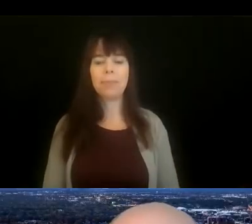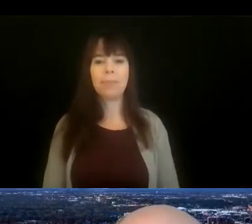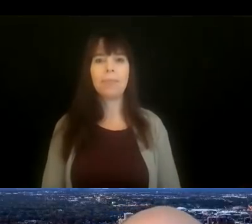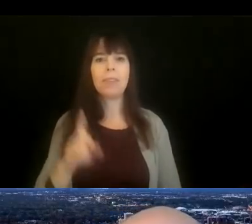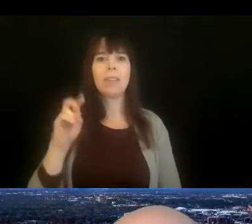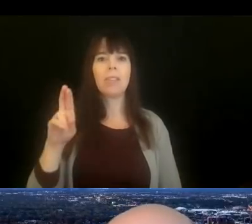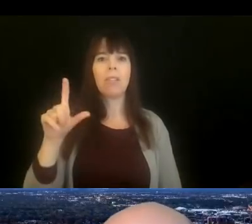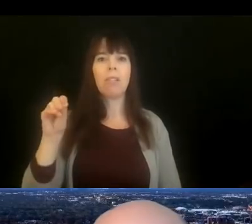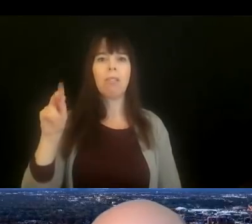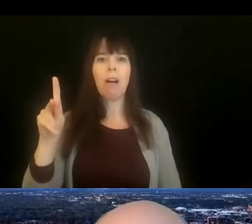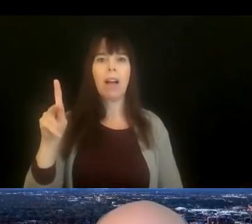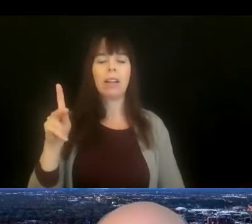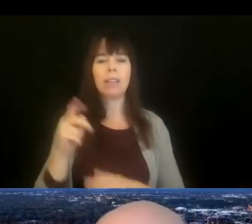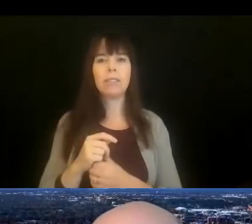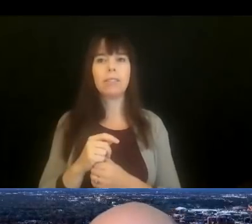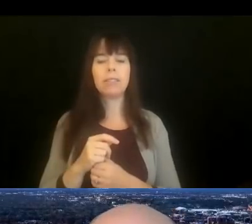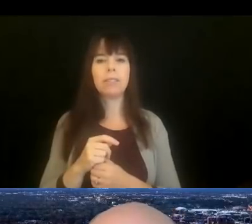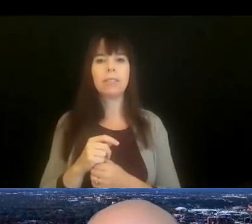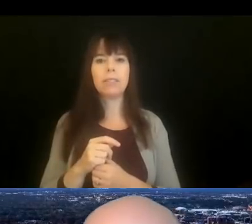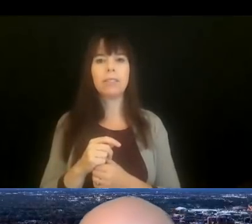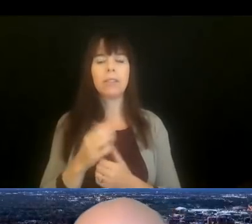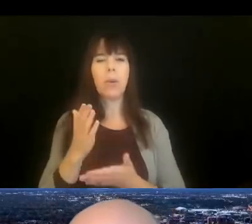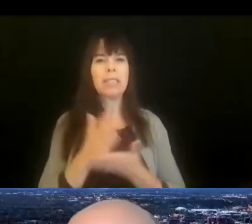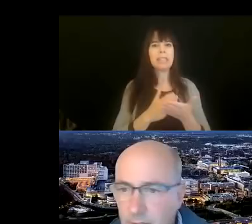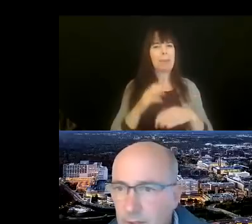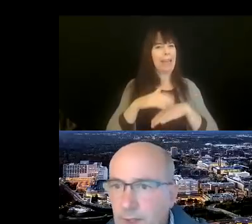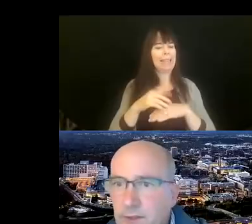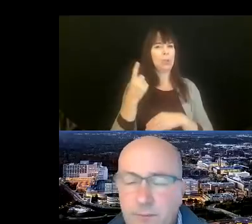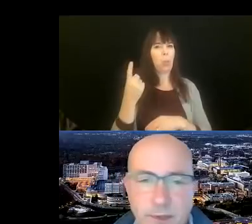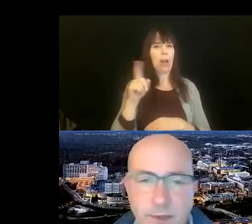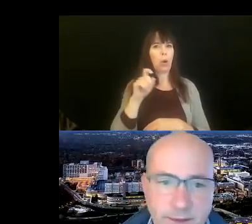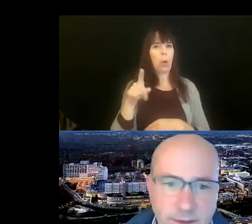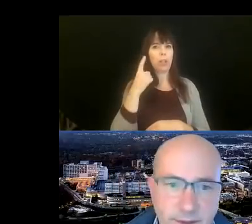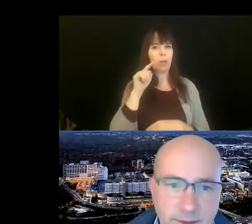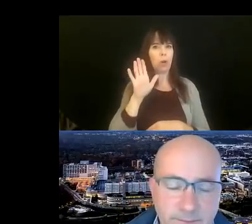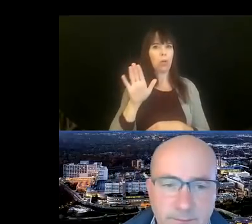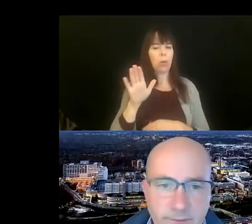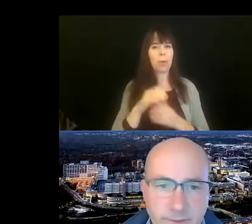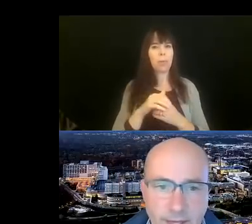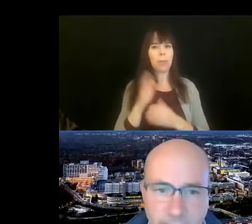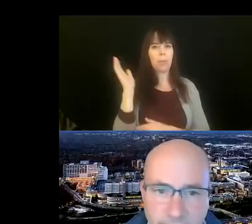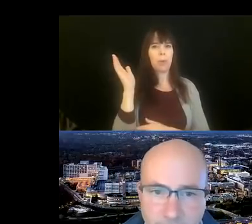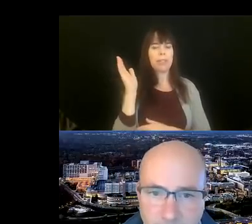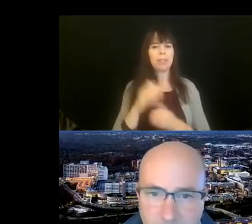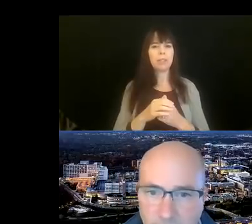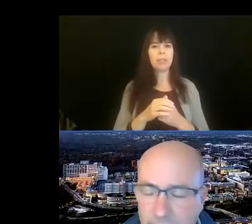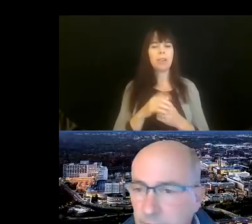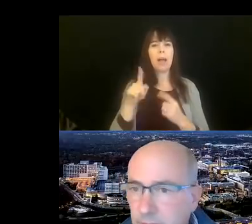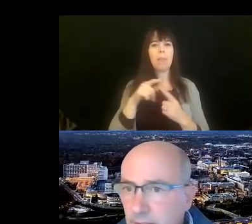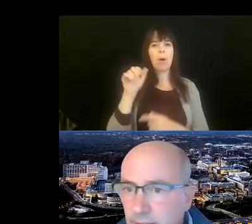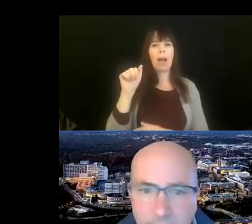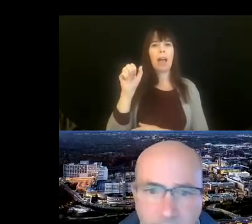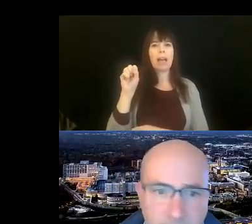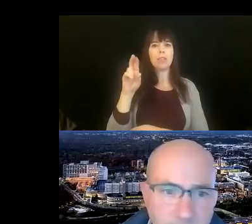Dr. Locke, we had at least one question regarding the AstraZeneca clinical trial.